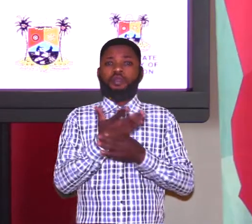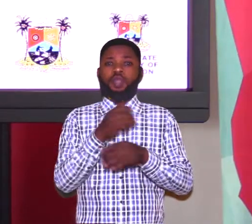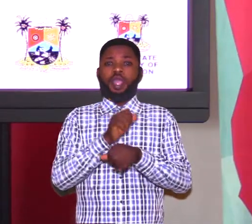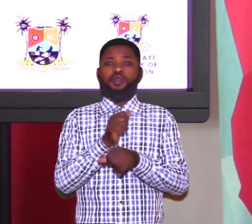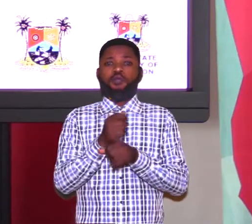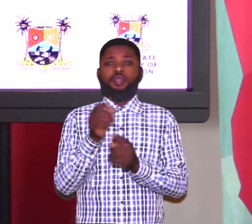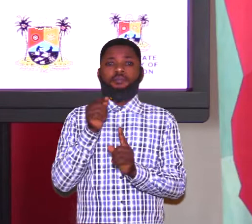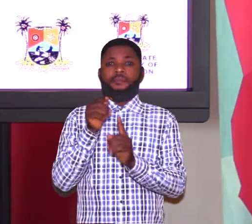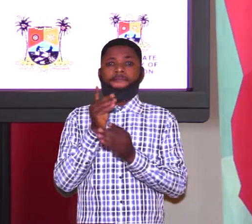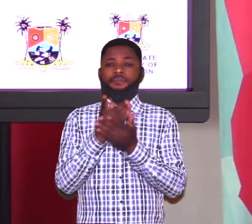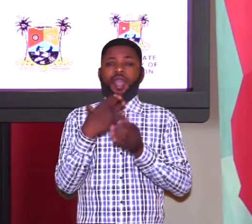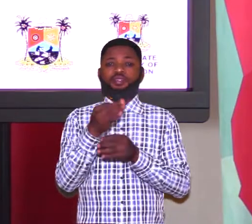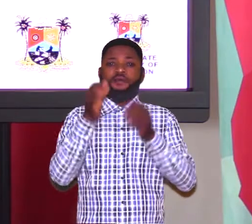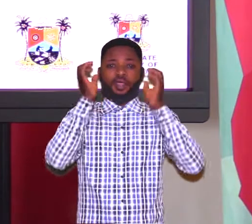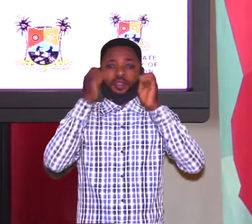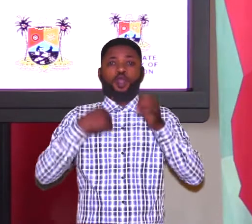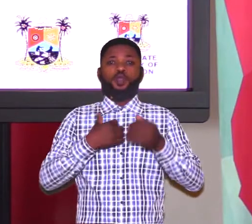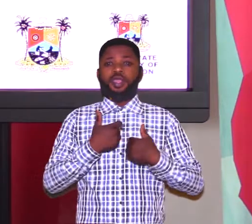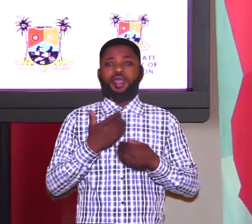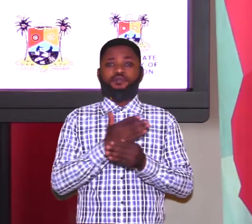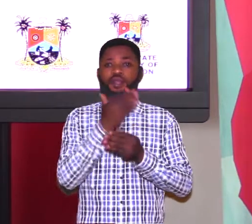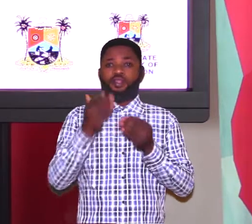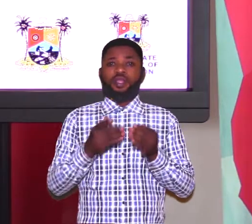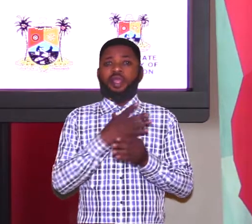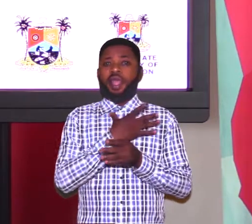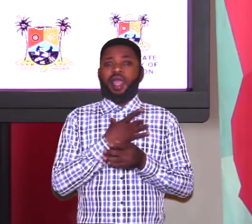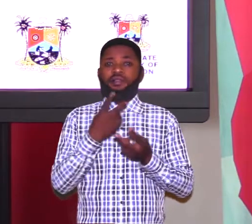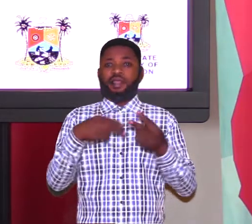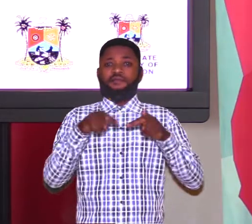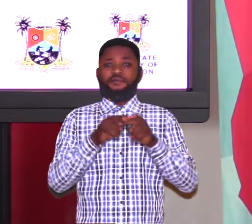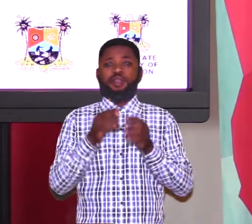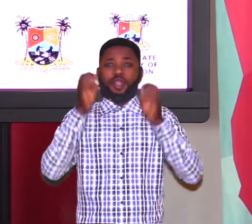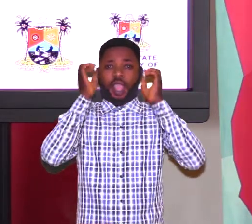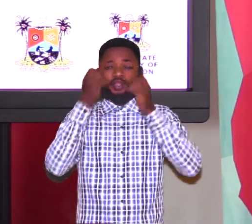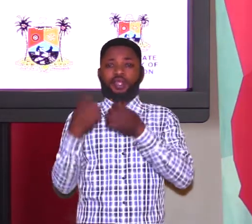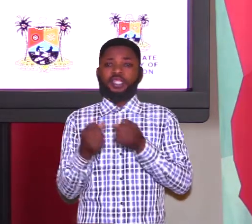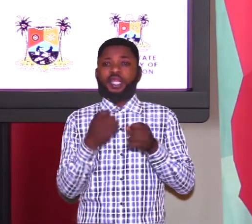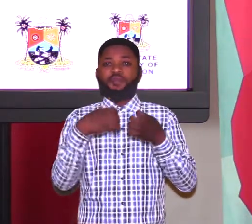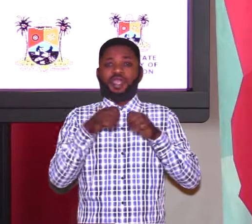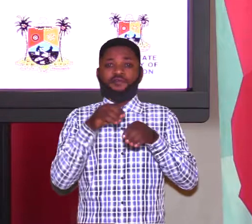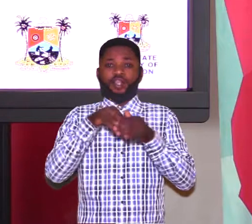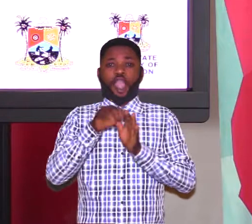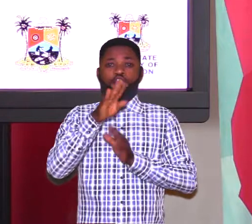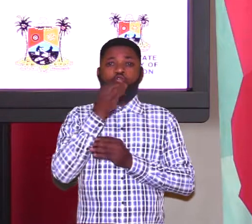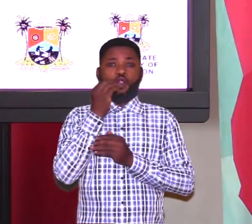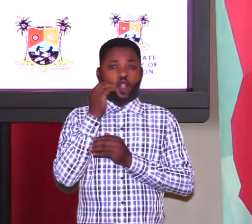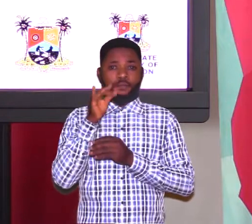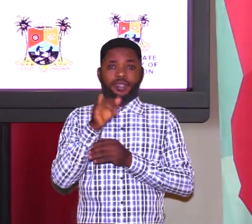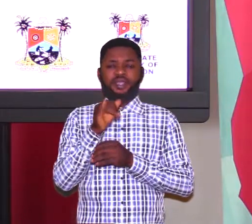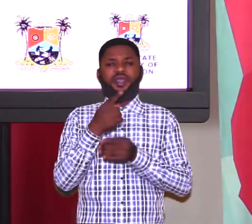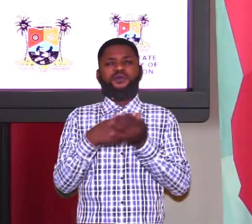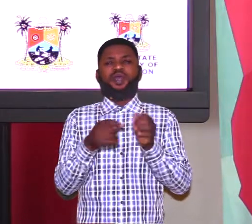co-curricular aspect of education. So you have a total and a valued education system even in your homes.